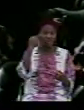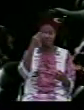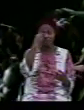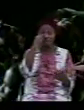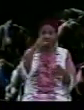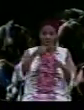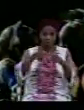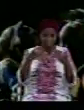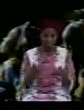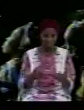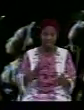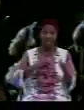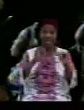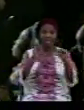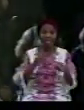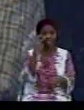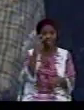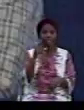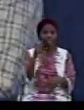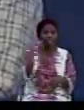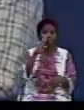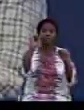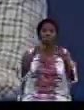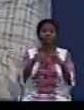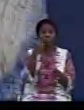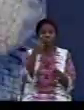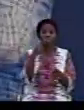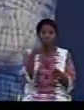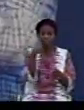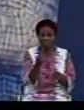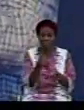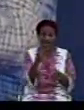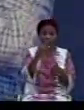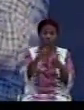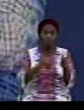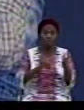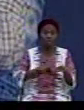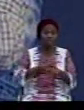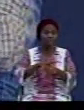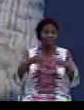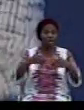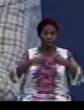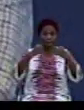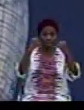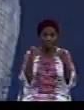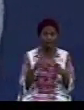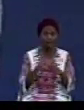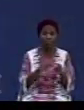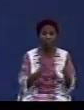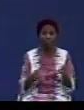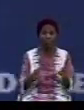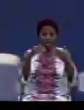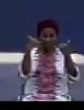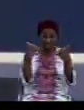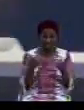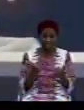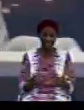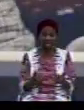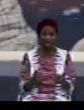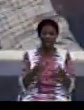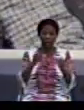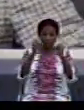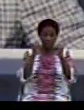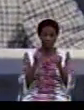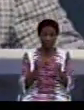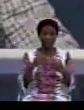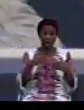what I didn't have power to do, to live right, now that power has come from heaven,